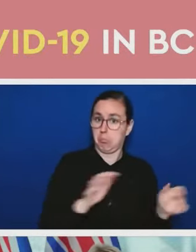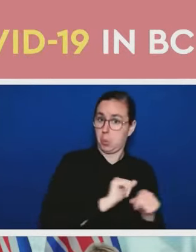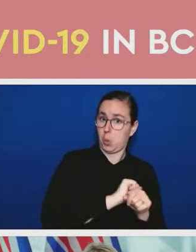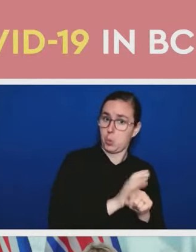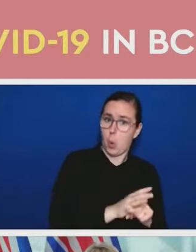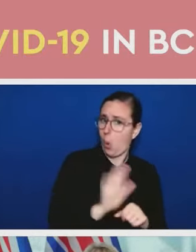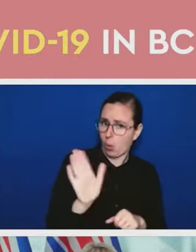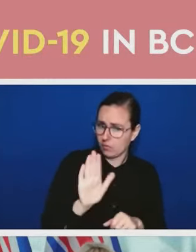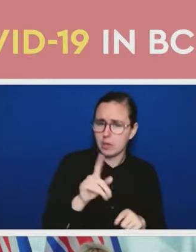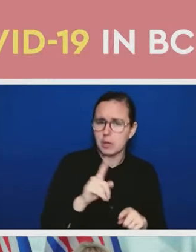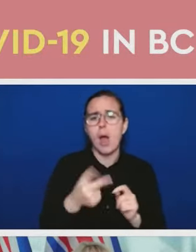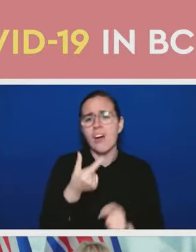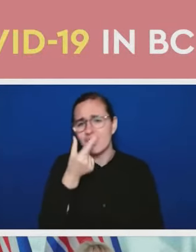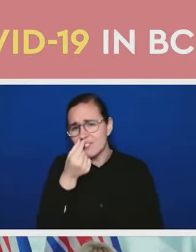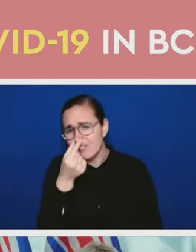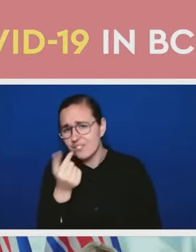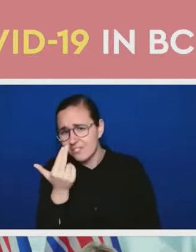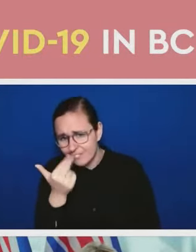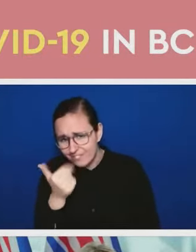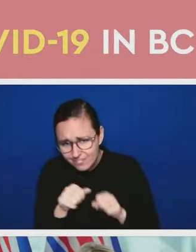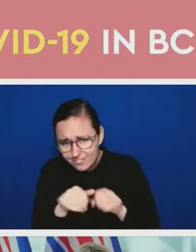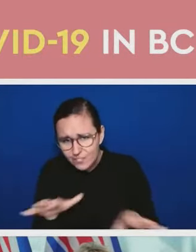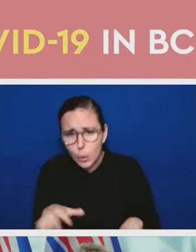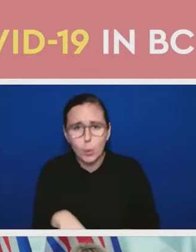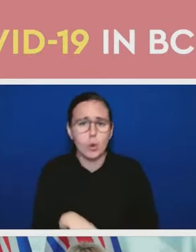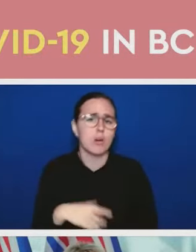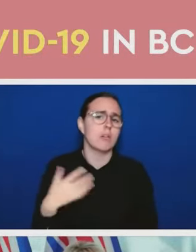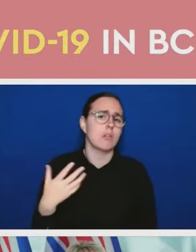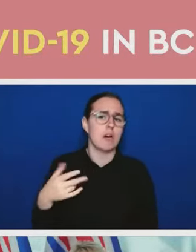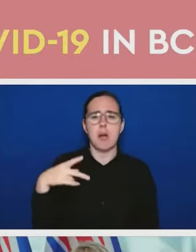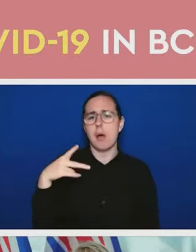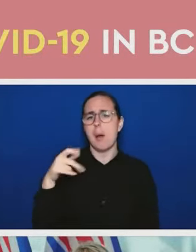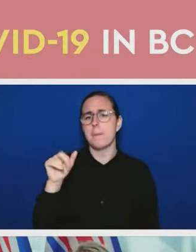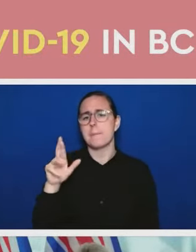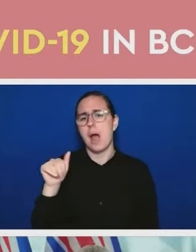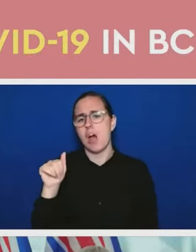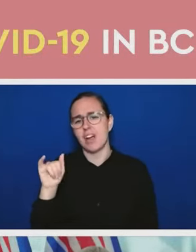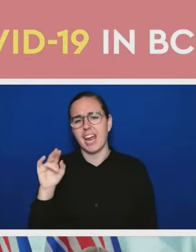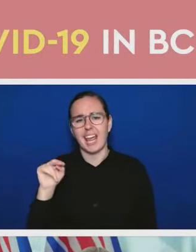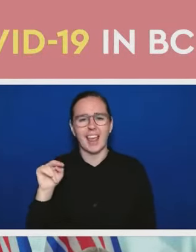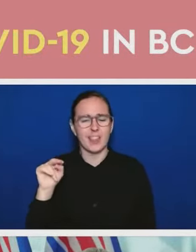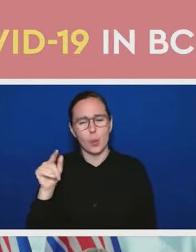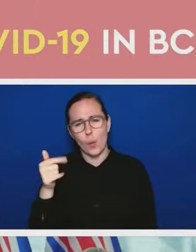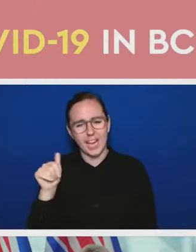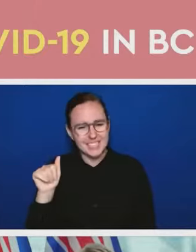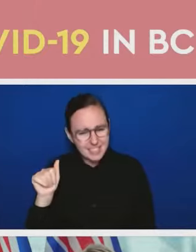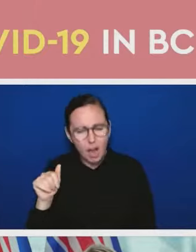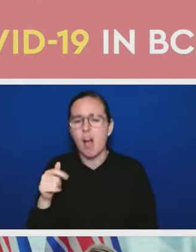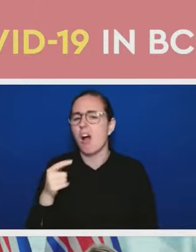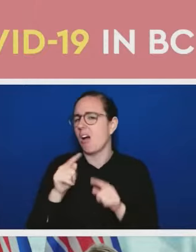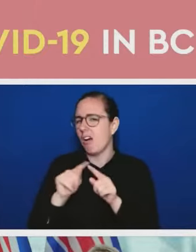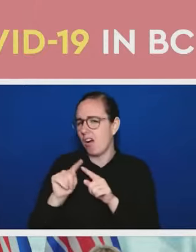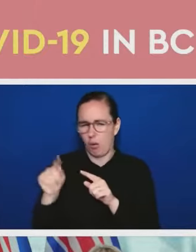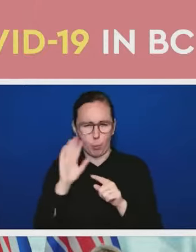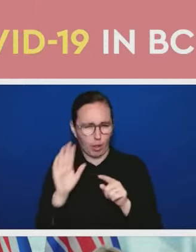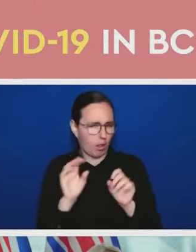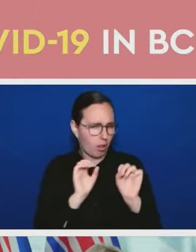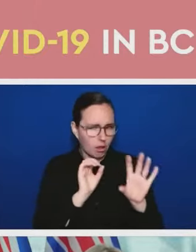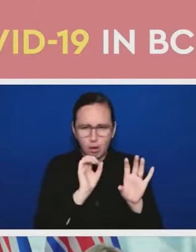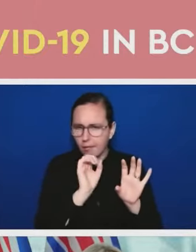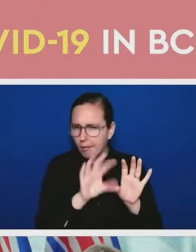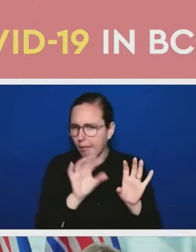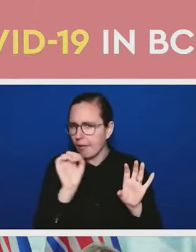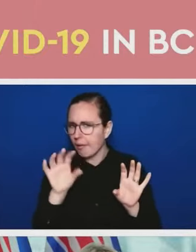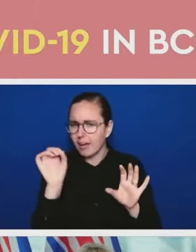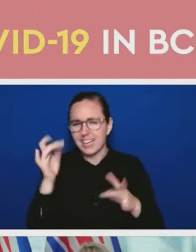illnesses. That will be the COVID climate that we're in, or the respiratory virus climate. And from our surveillance data, we'll know